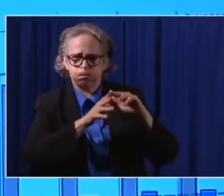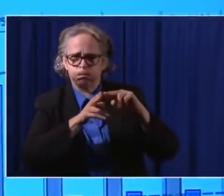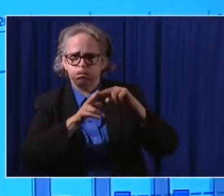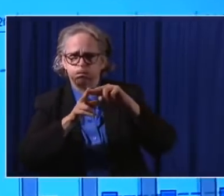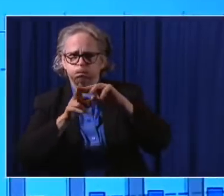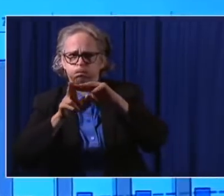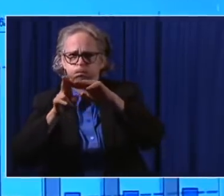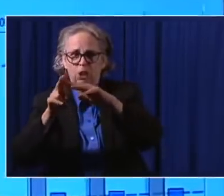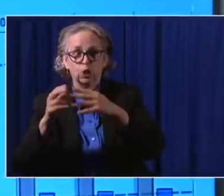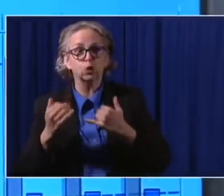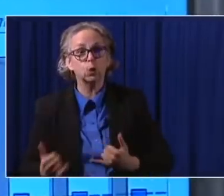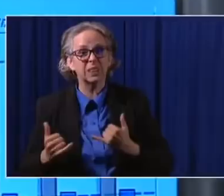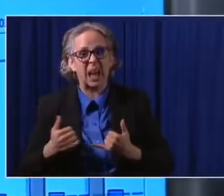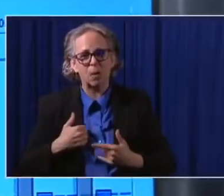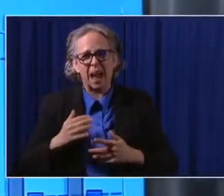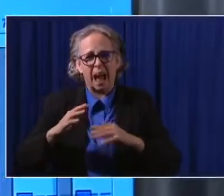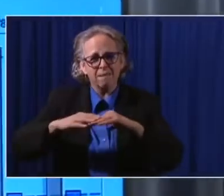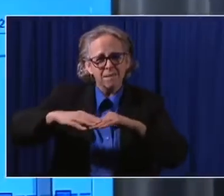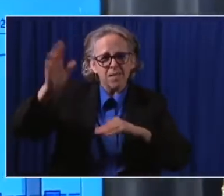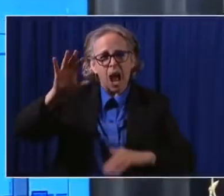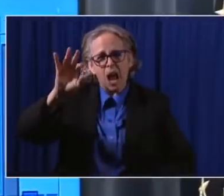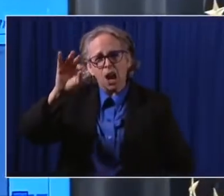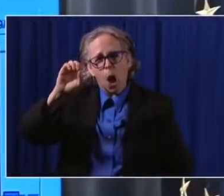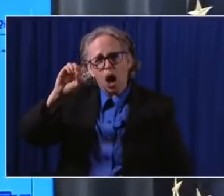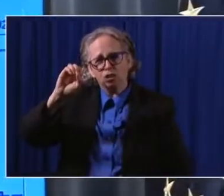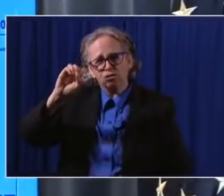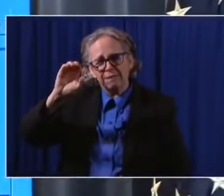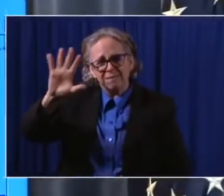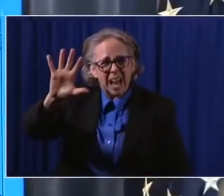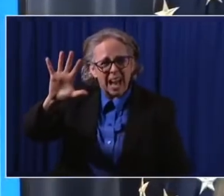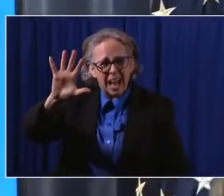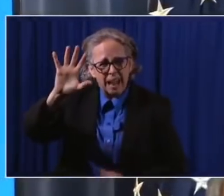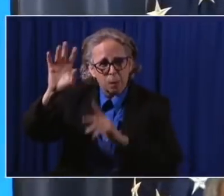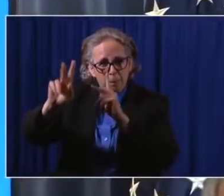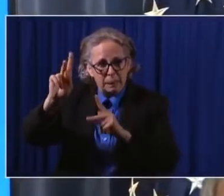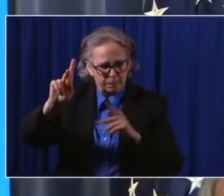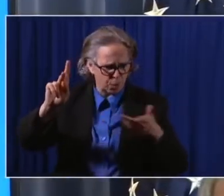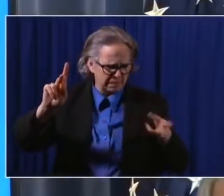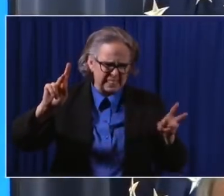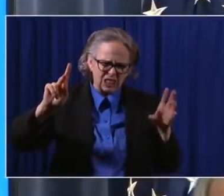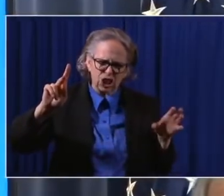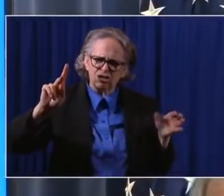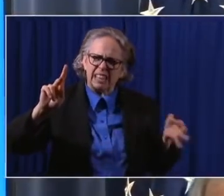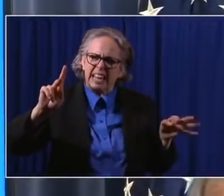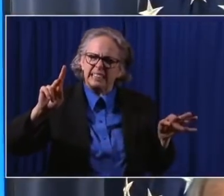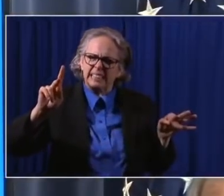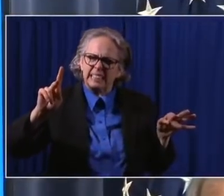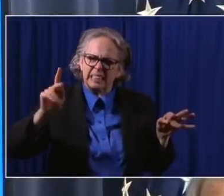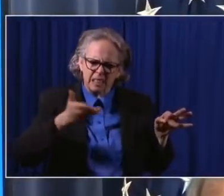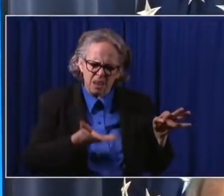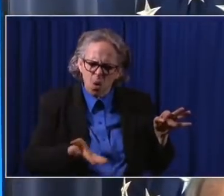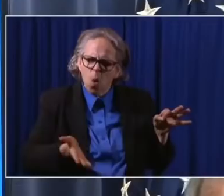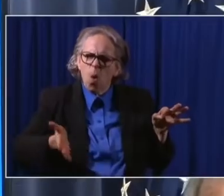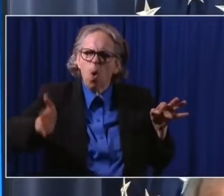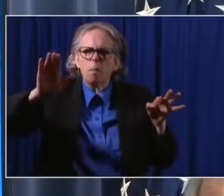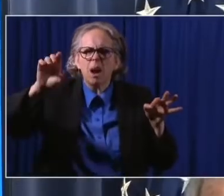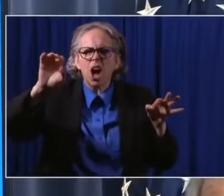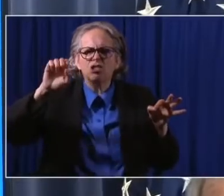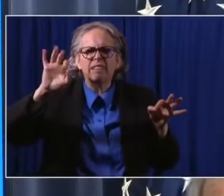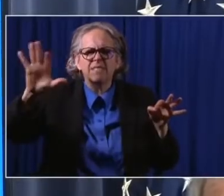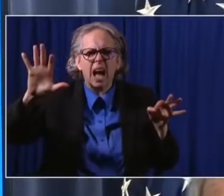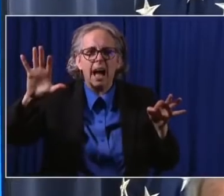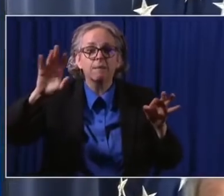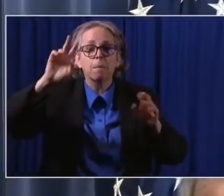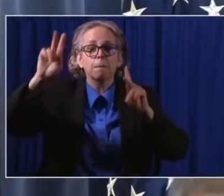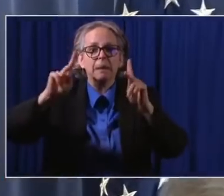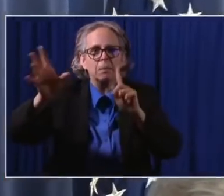today, 905. So June 26, 619, today 905 COVID patients